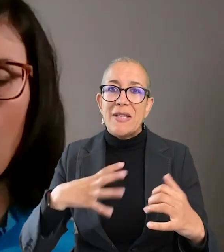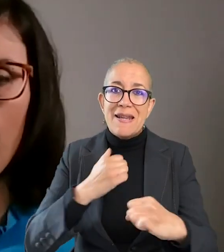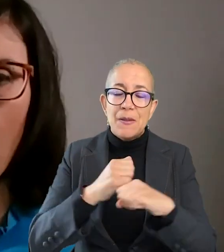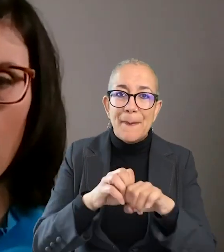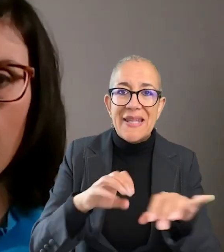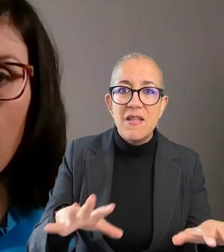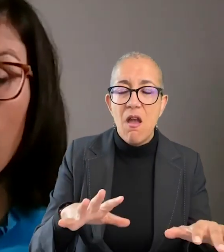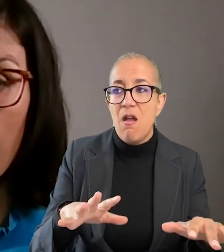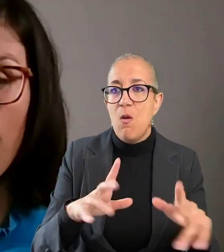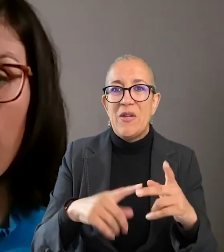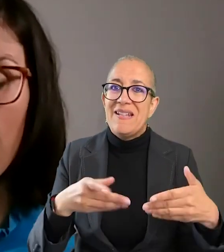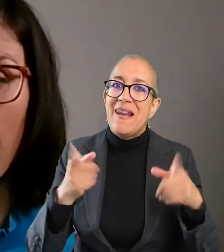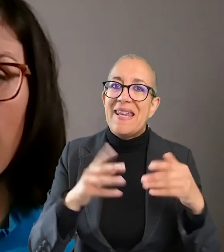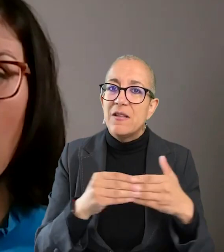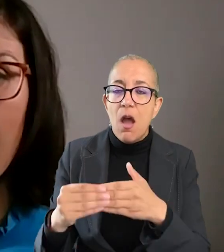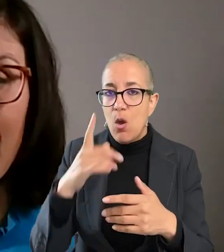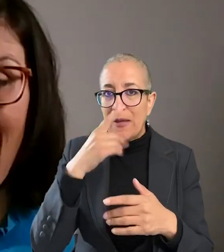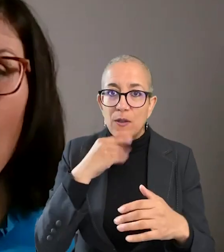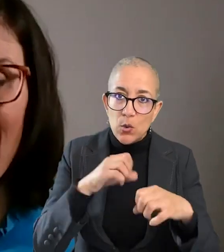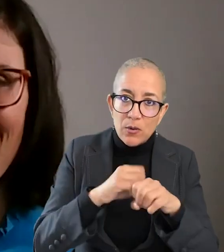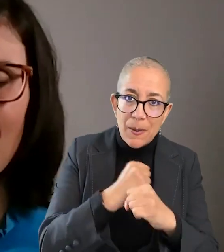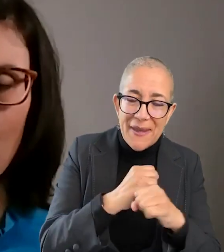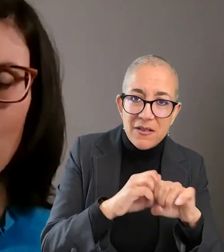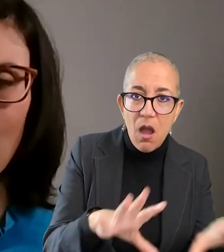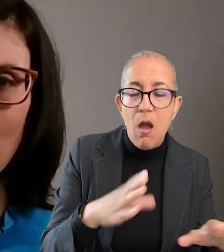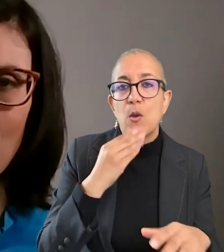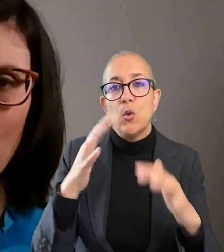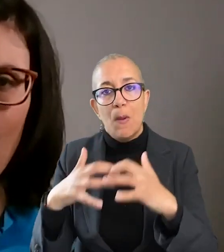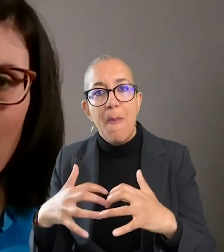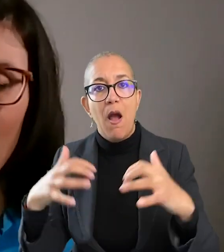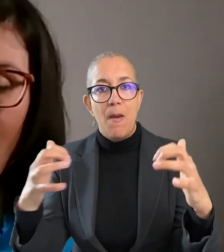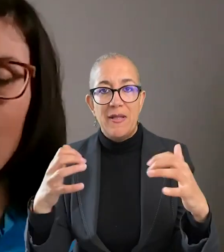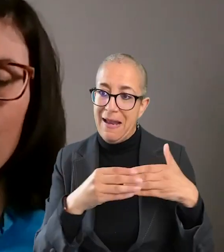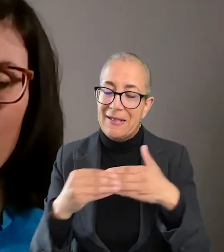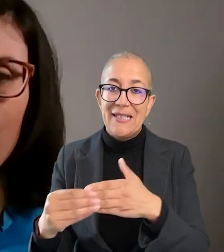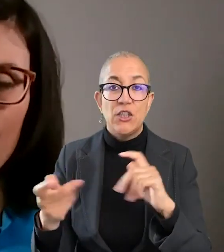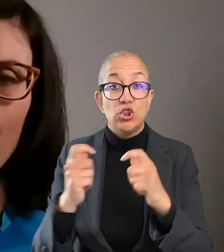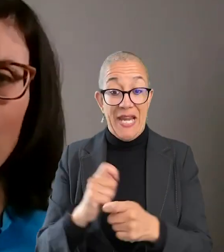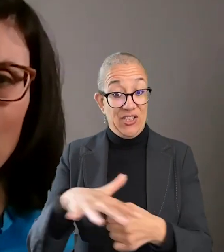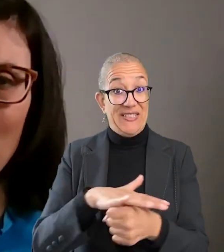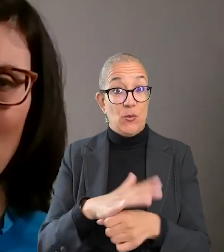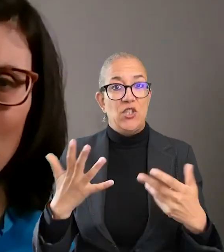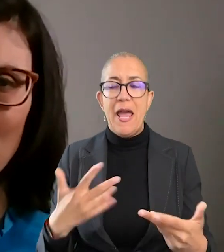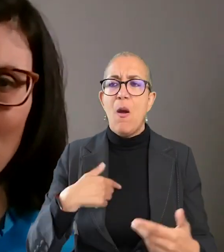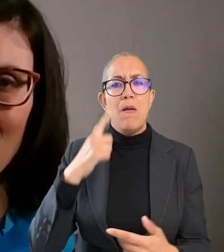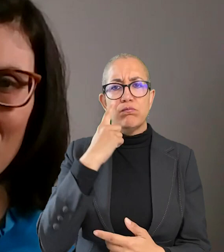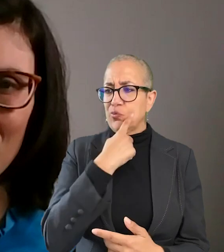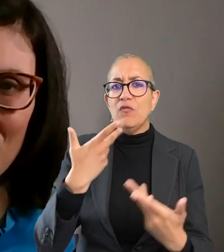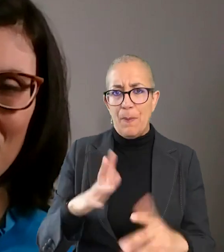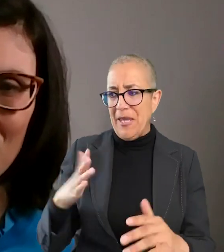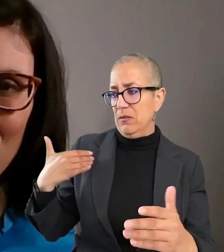use Parliament to achieve change now in the circumstances that we're in. And I have a proven track record of being able to do